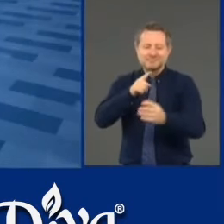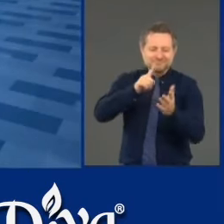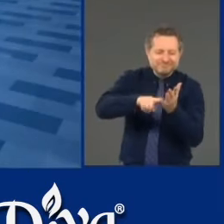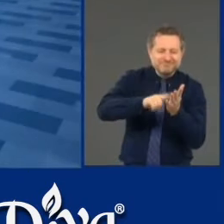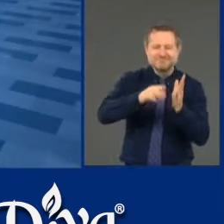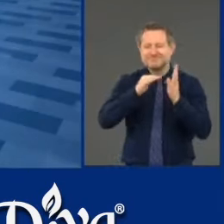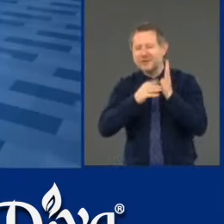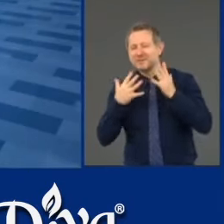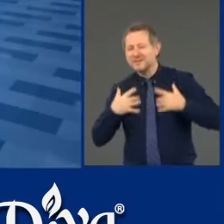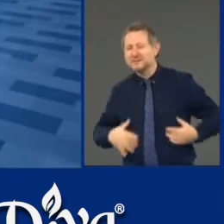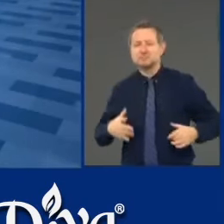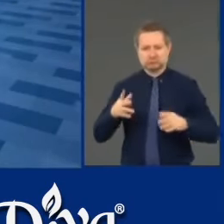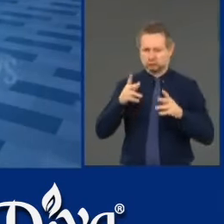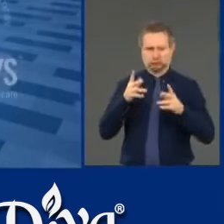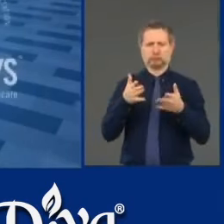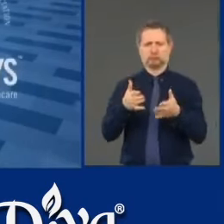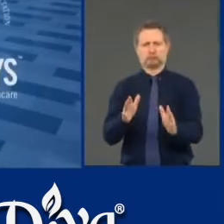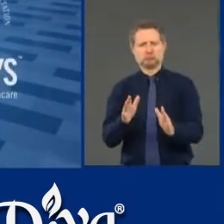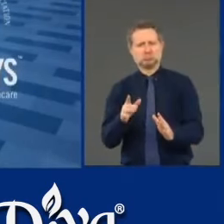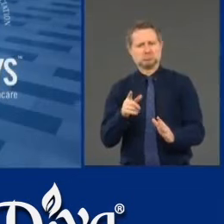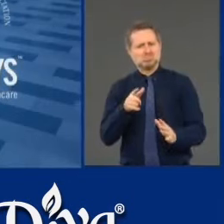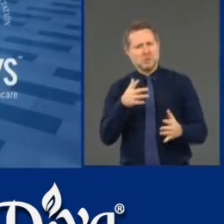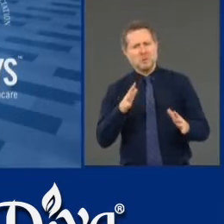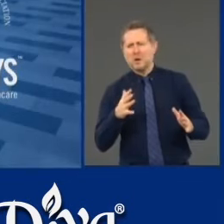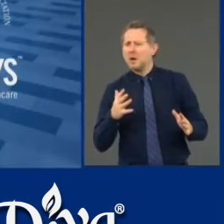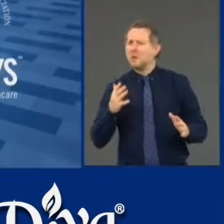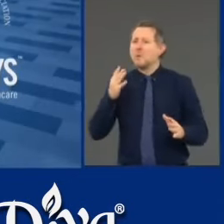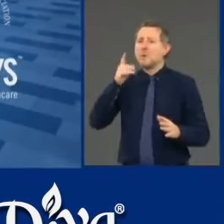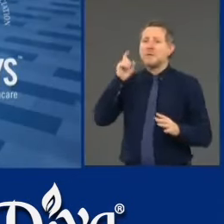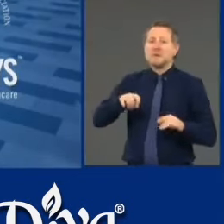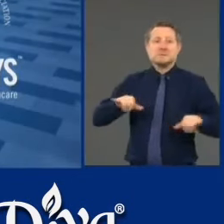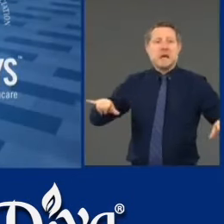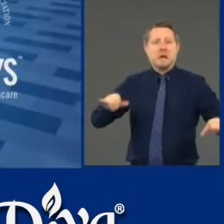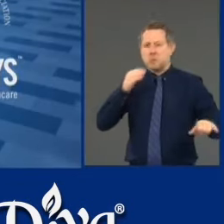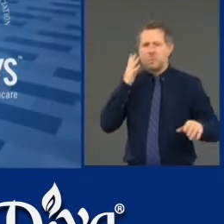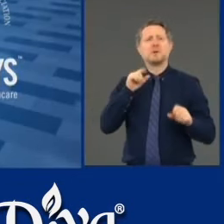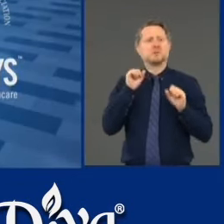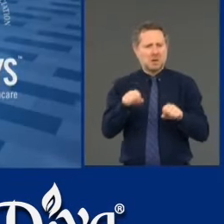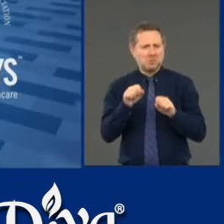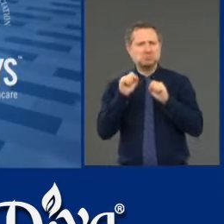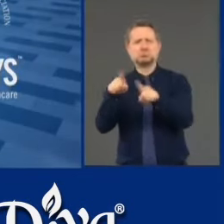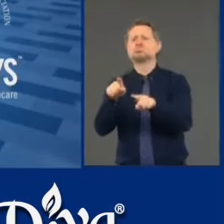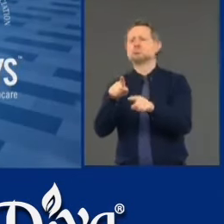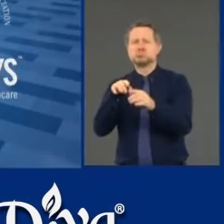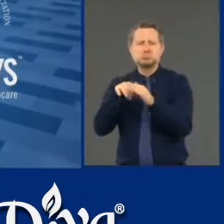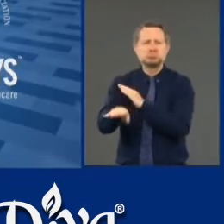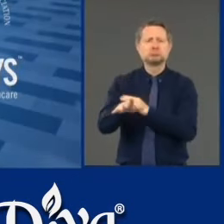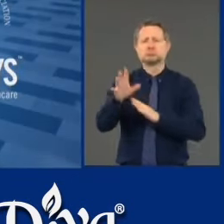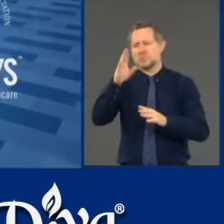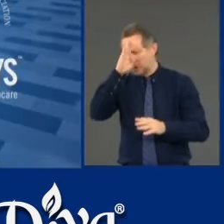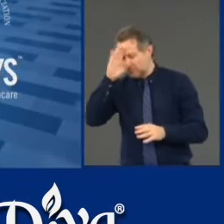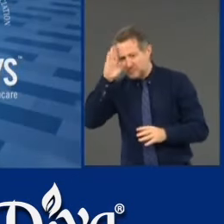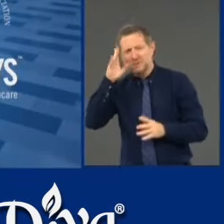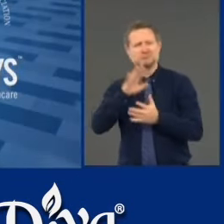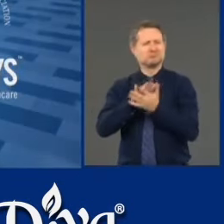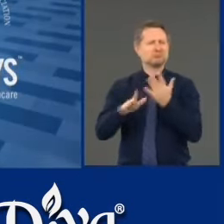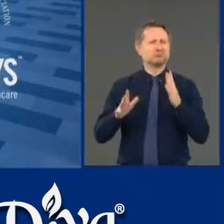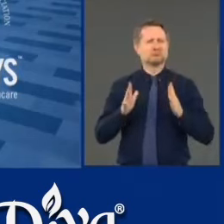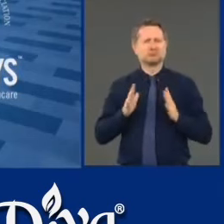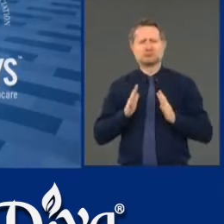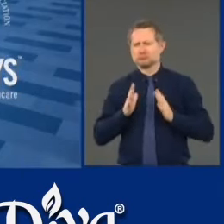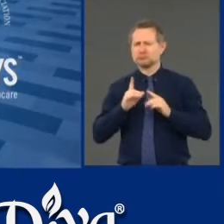go to the hospital, no reason not to go to the doctor's office, and many reasons why you should